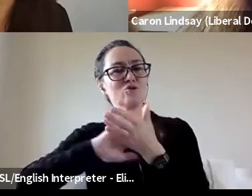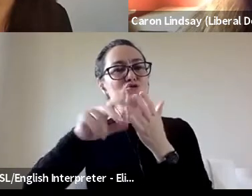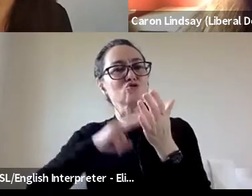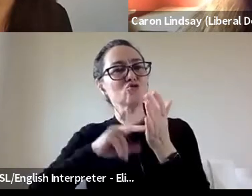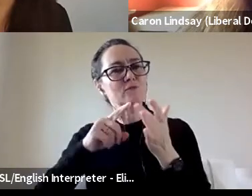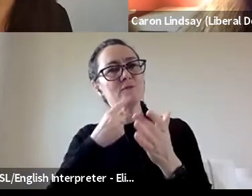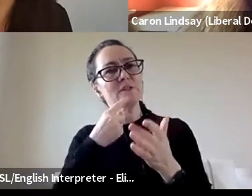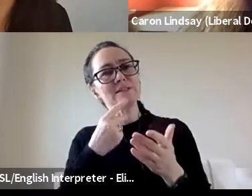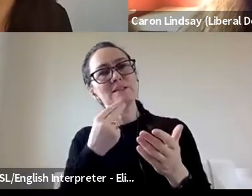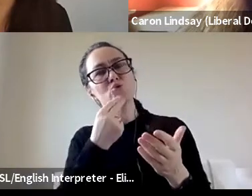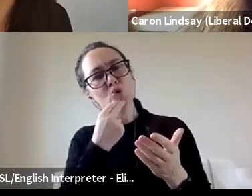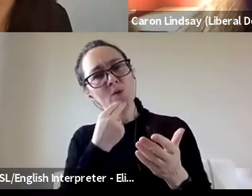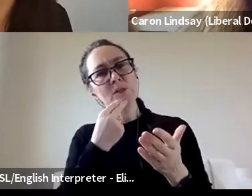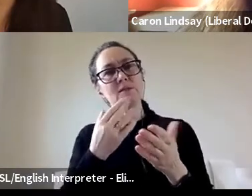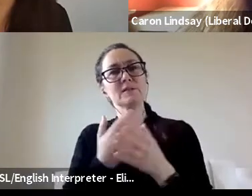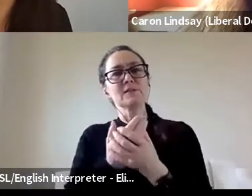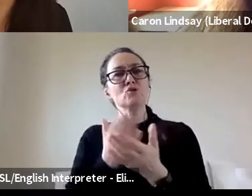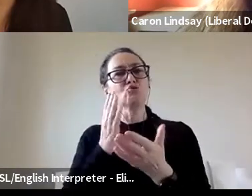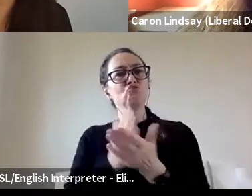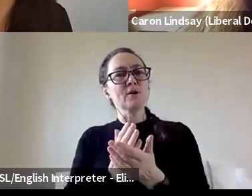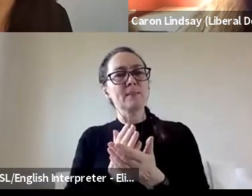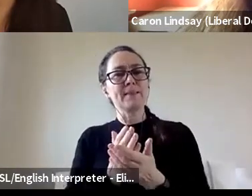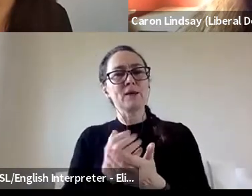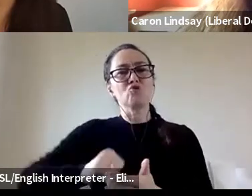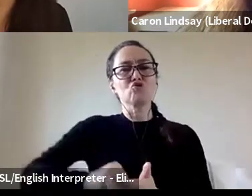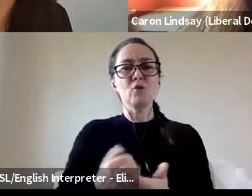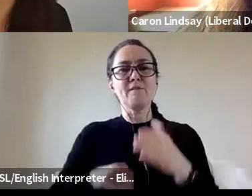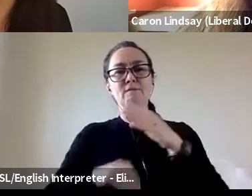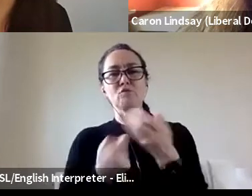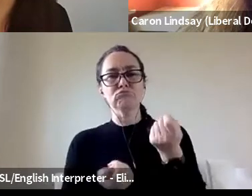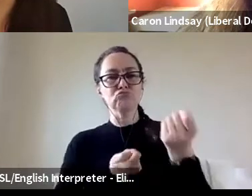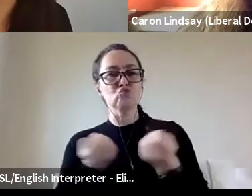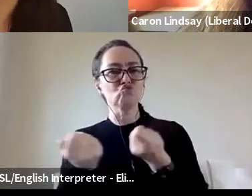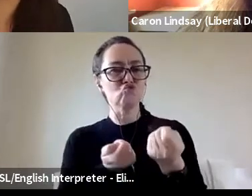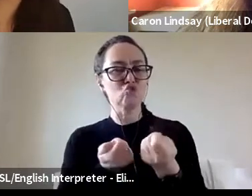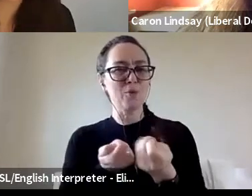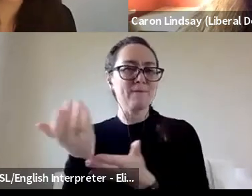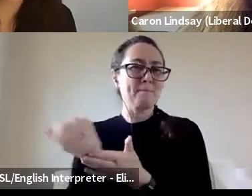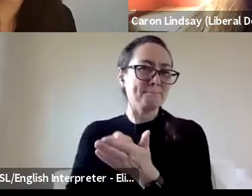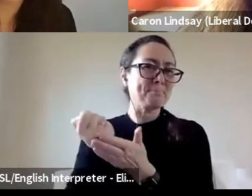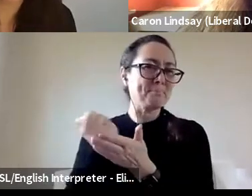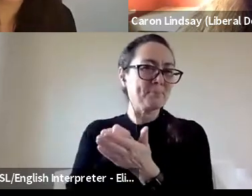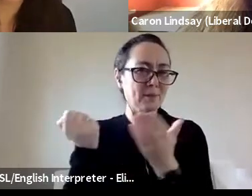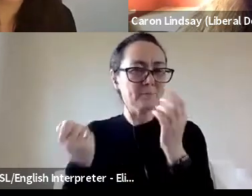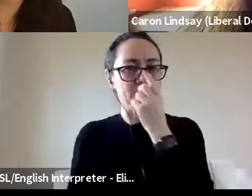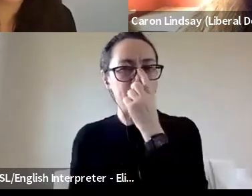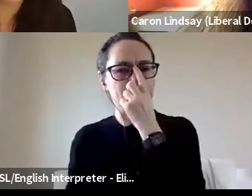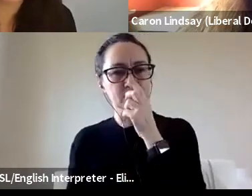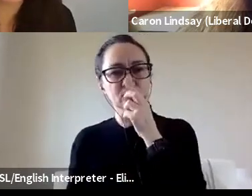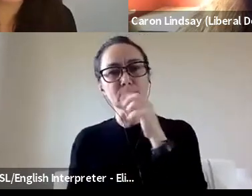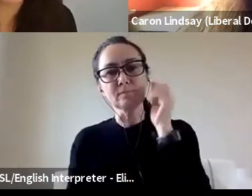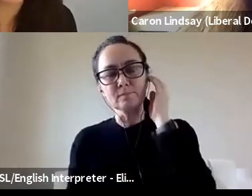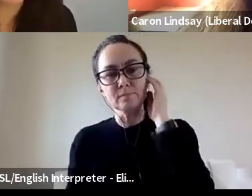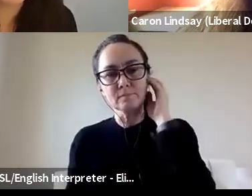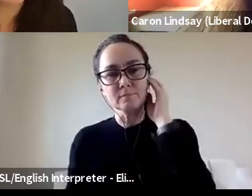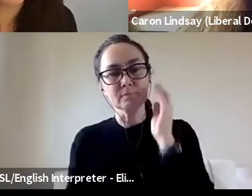extend Scotland's control over social security powers? I'm going to ask you, Monica, just to respond in the shortest possible